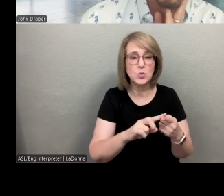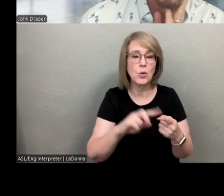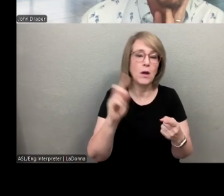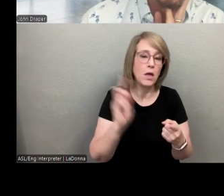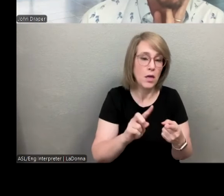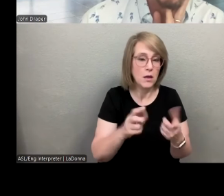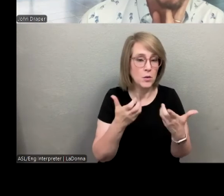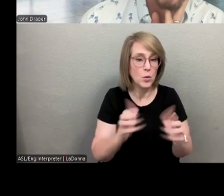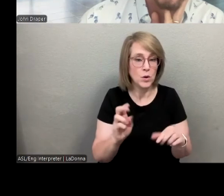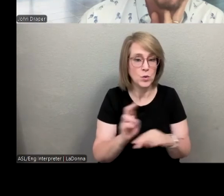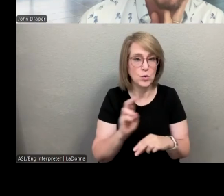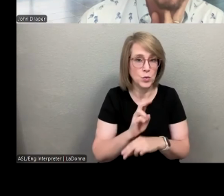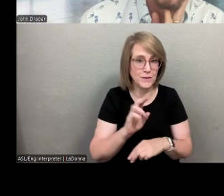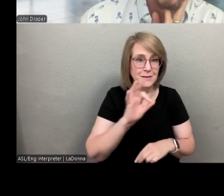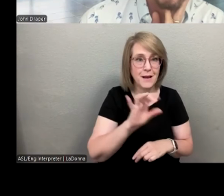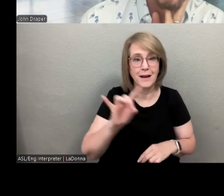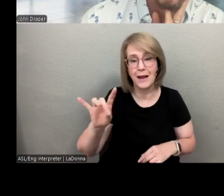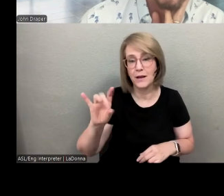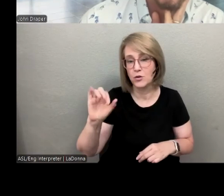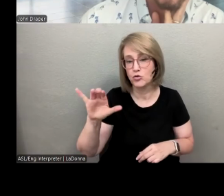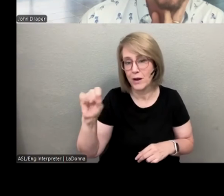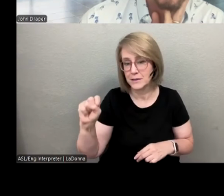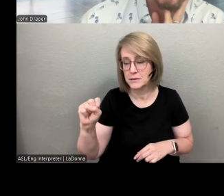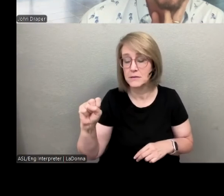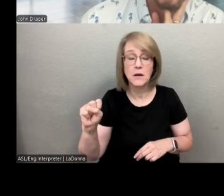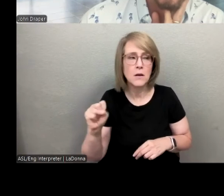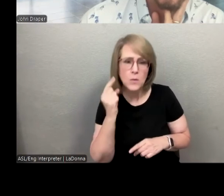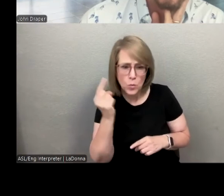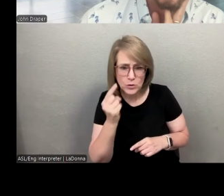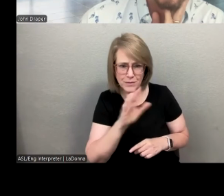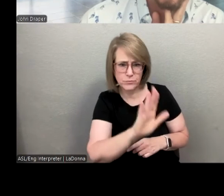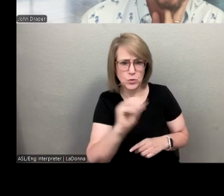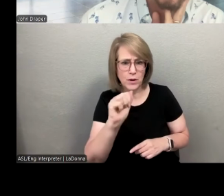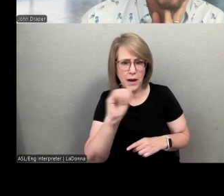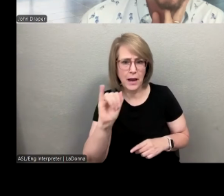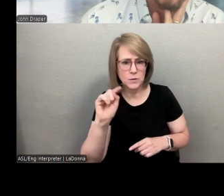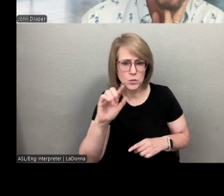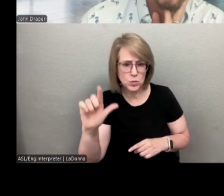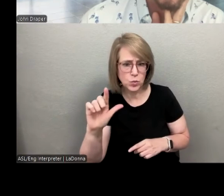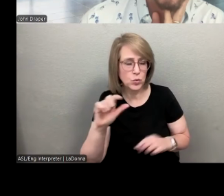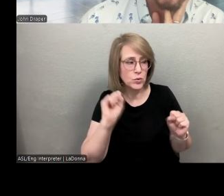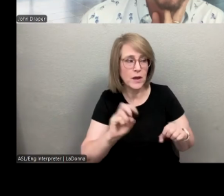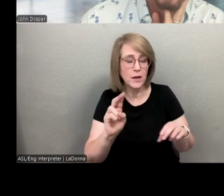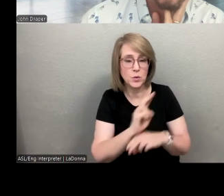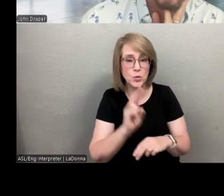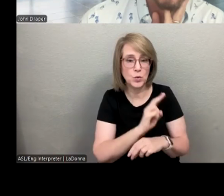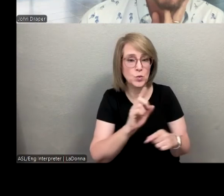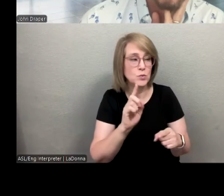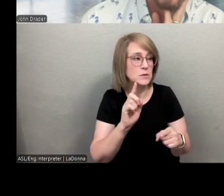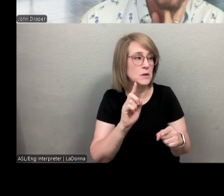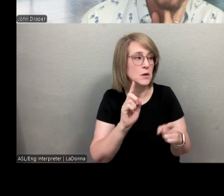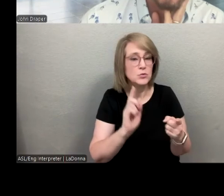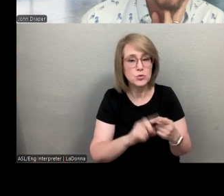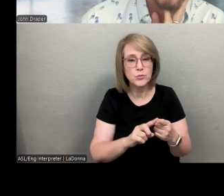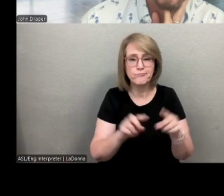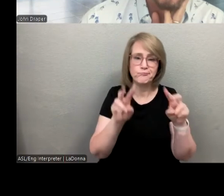and how this AI tool could be used to look at those situations and figure out the best way to reduce that outside